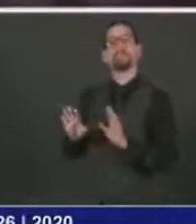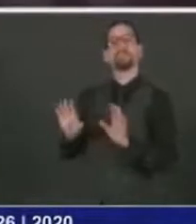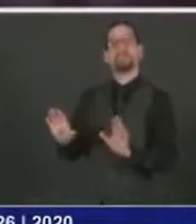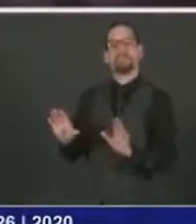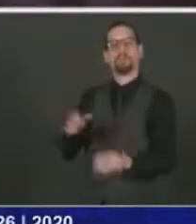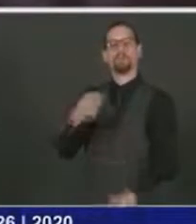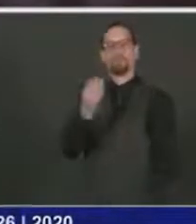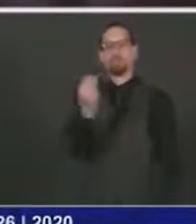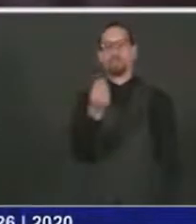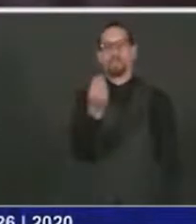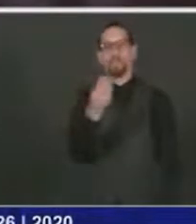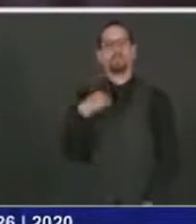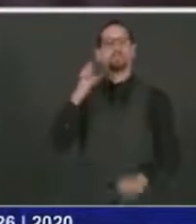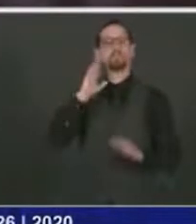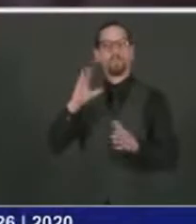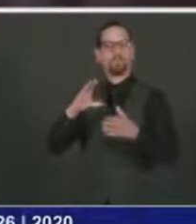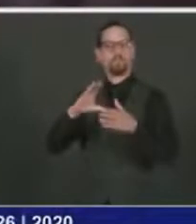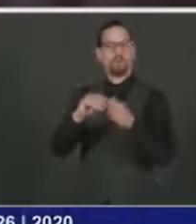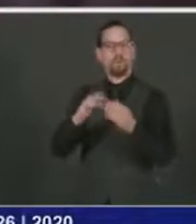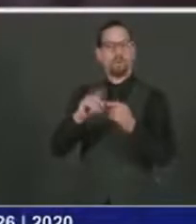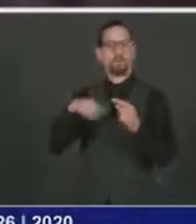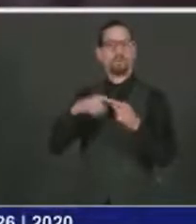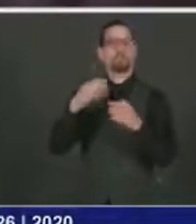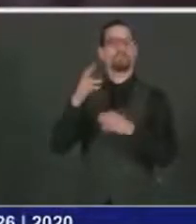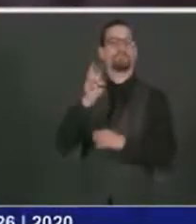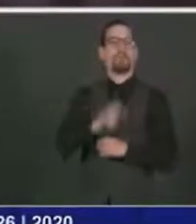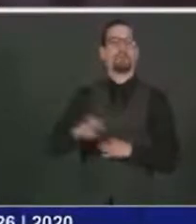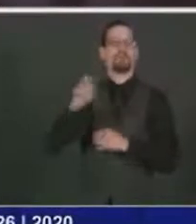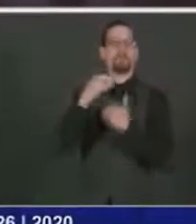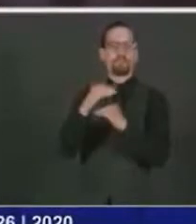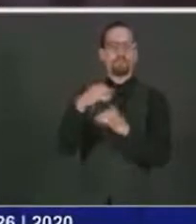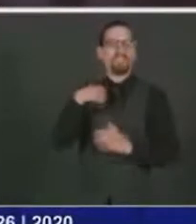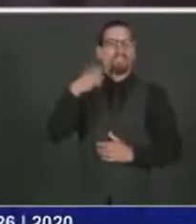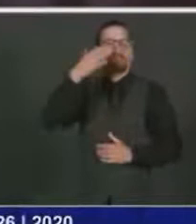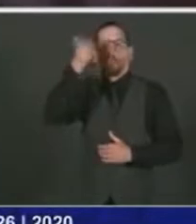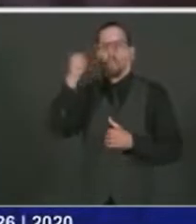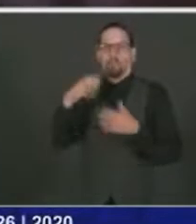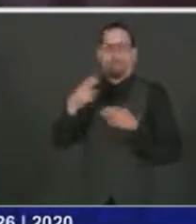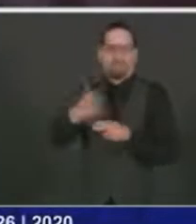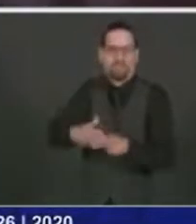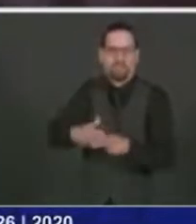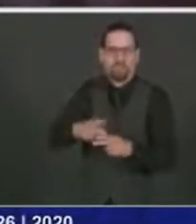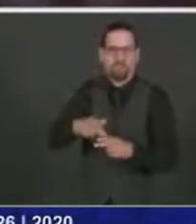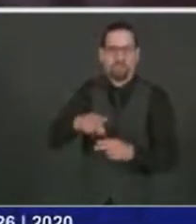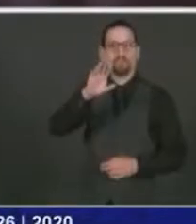Monday travel restrictions in addition to phase 3 announcements.